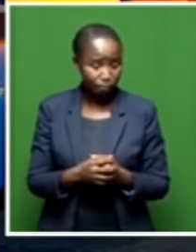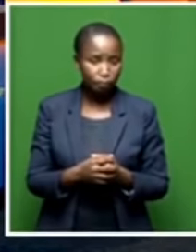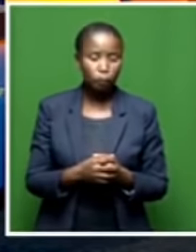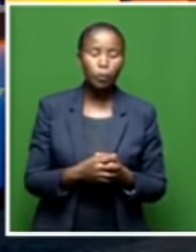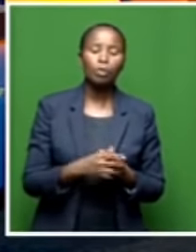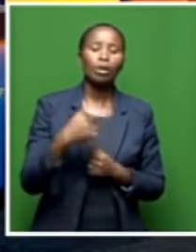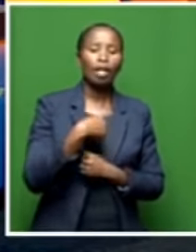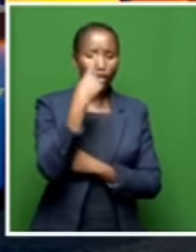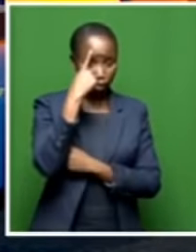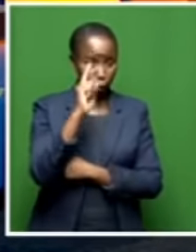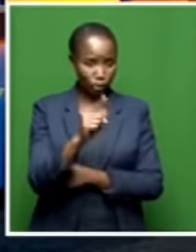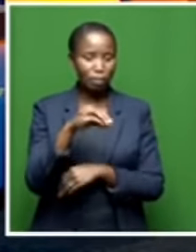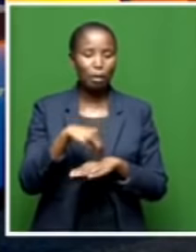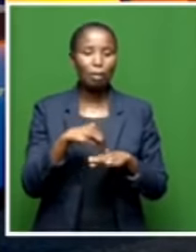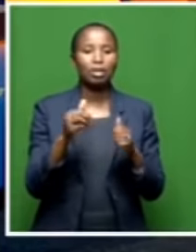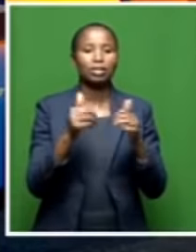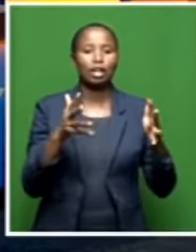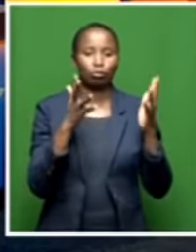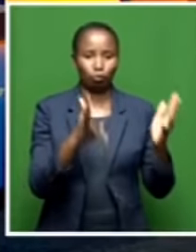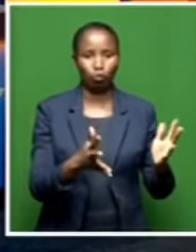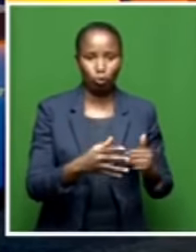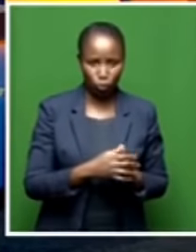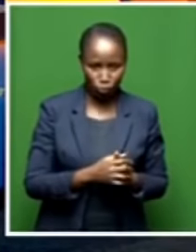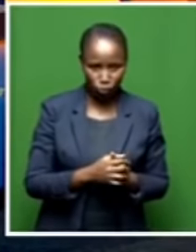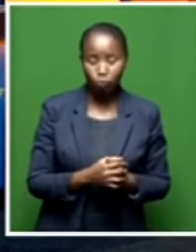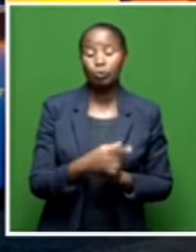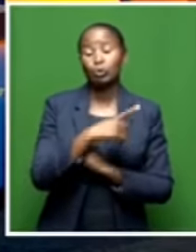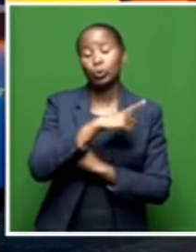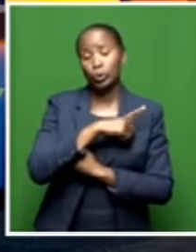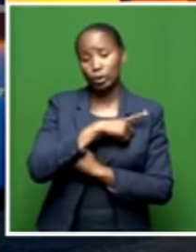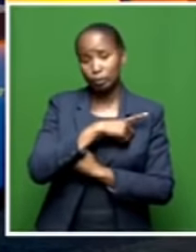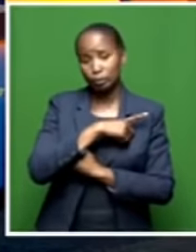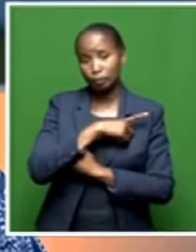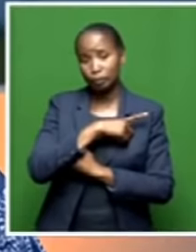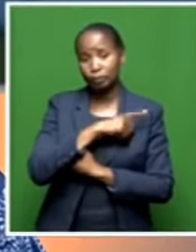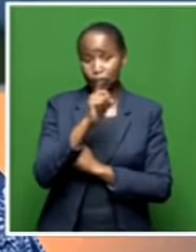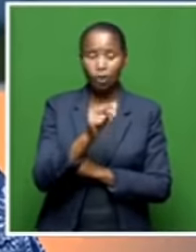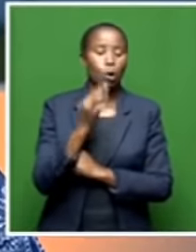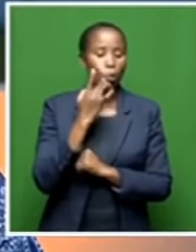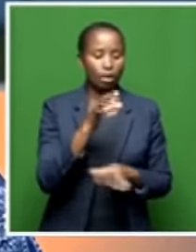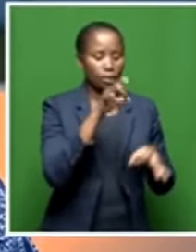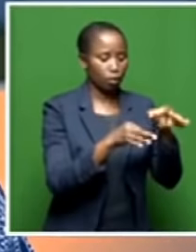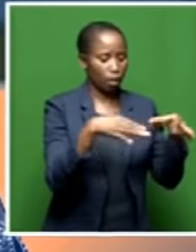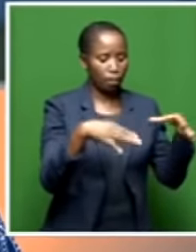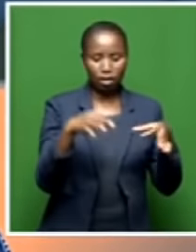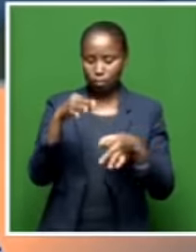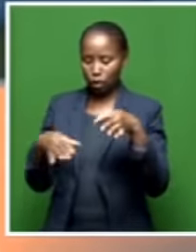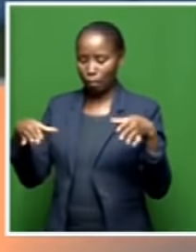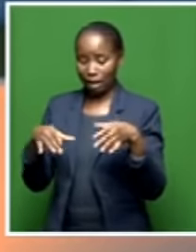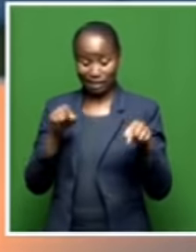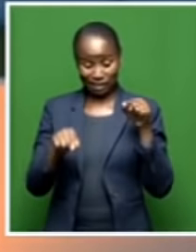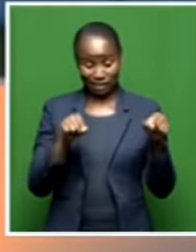Because when the political parties would enter into a coalition, they don't consult